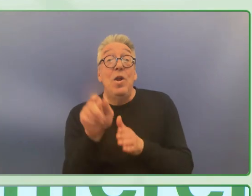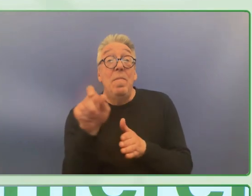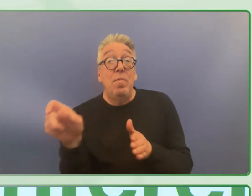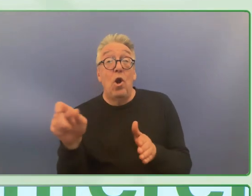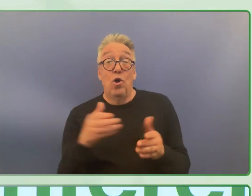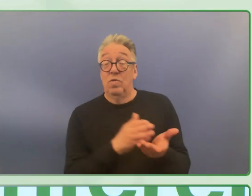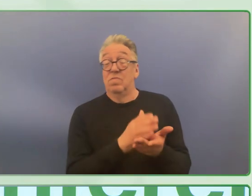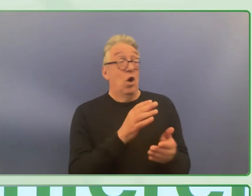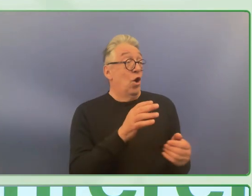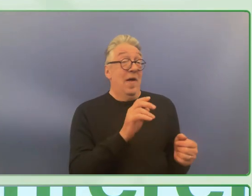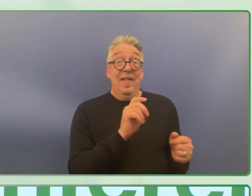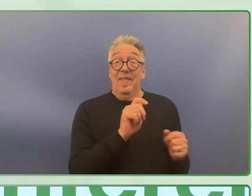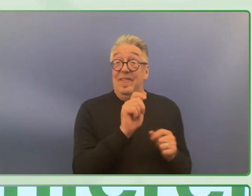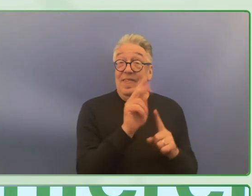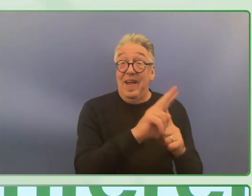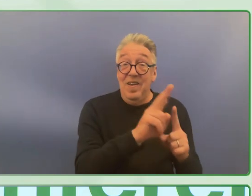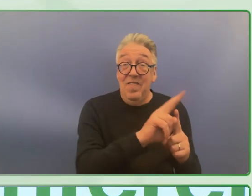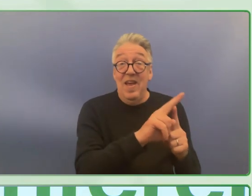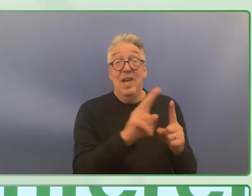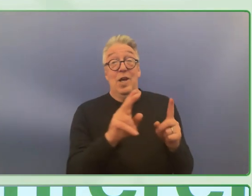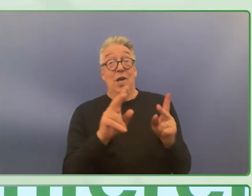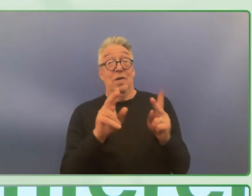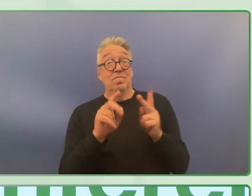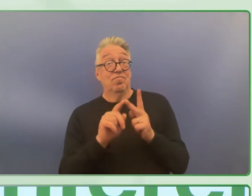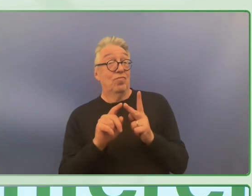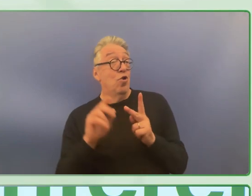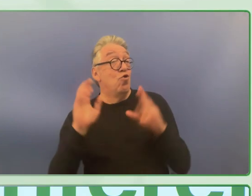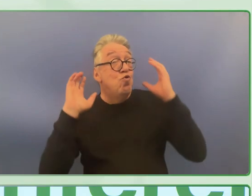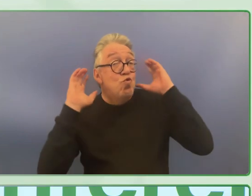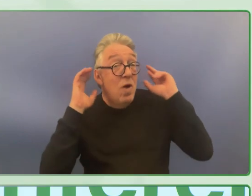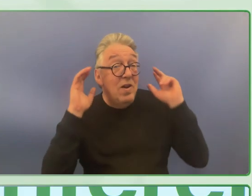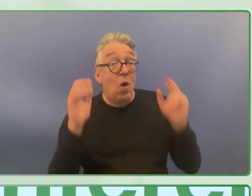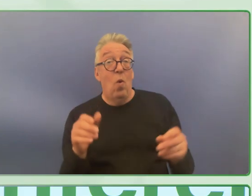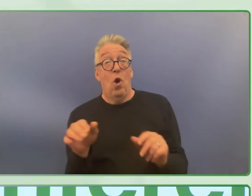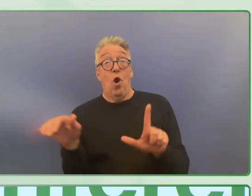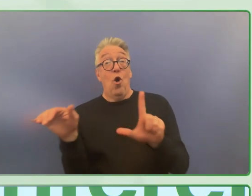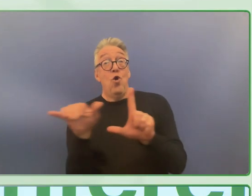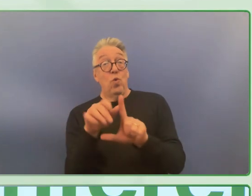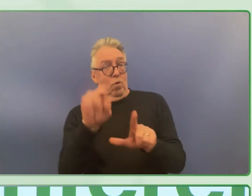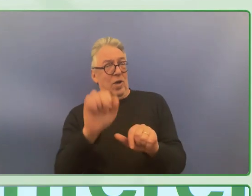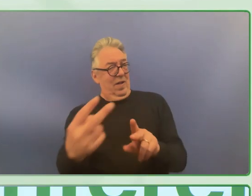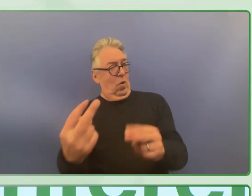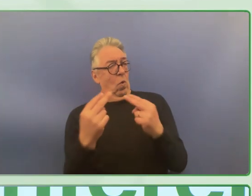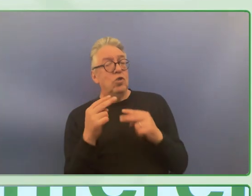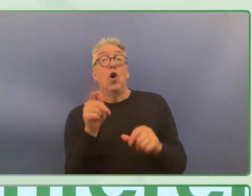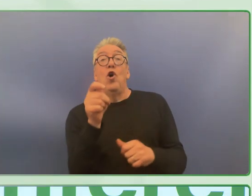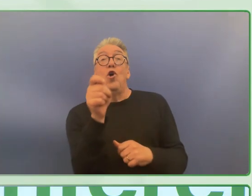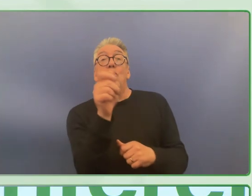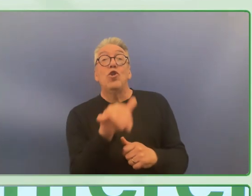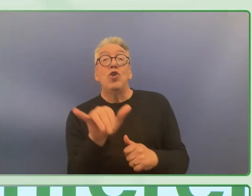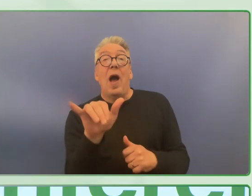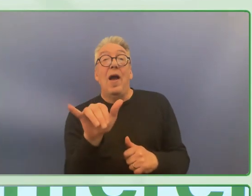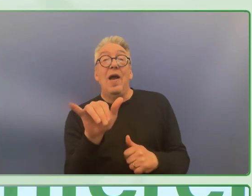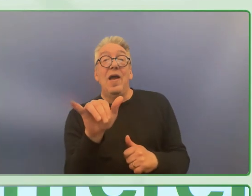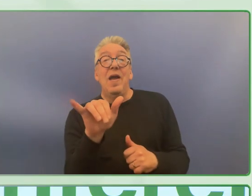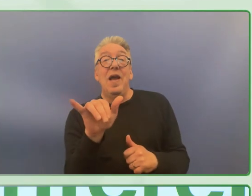radio, and YouTube. And you too can actually watch our animation through our YouTube channel called Thai Animate. I don't want to leave you